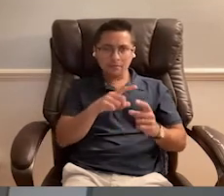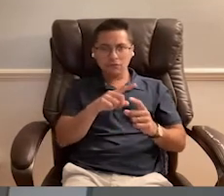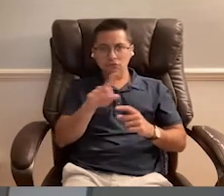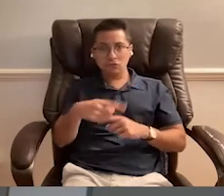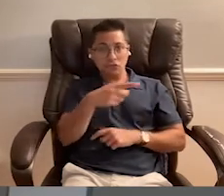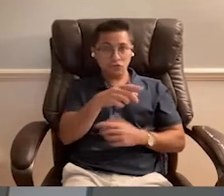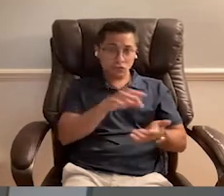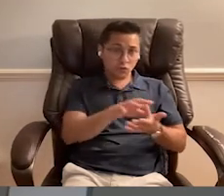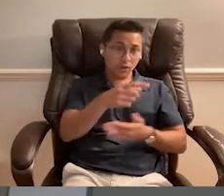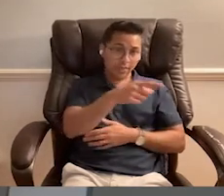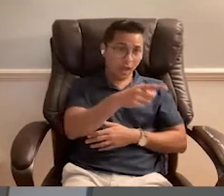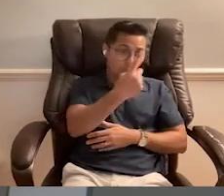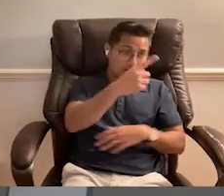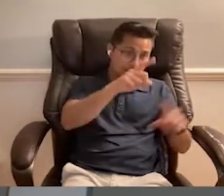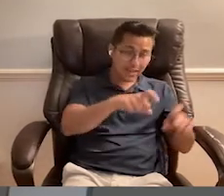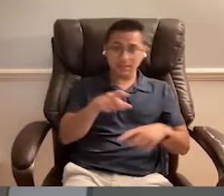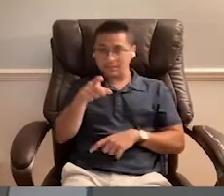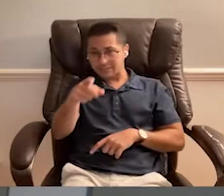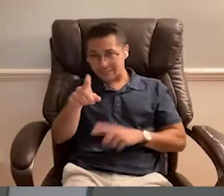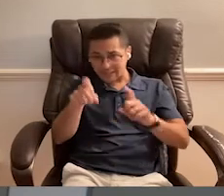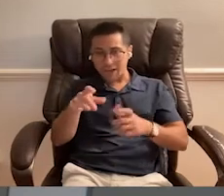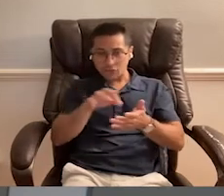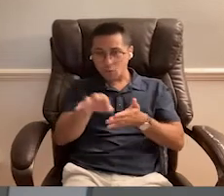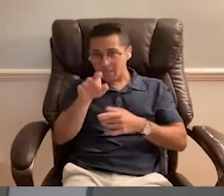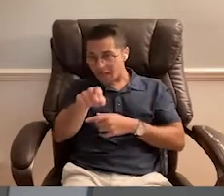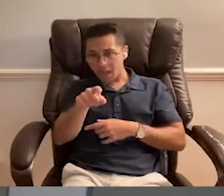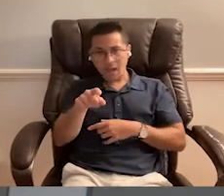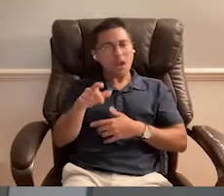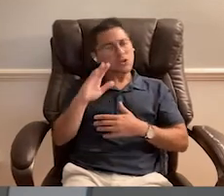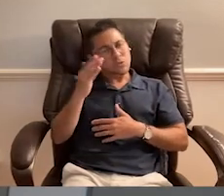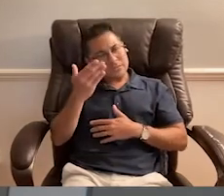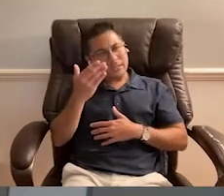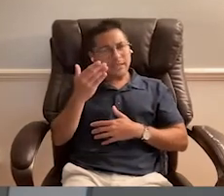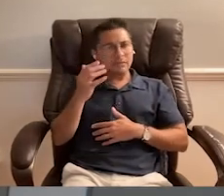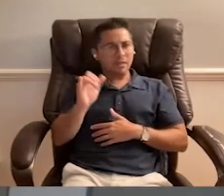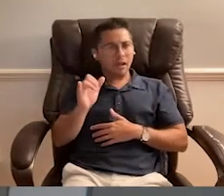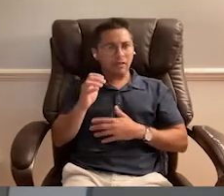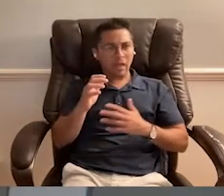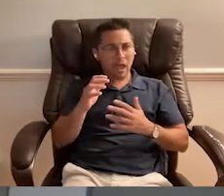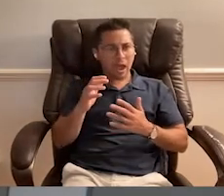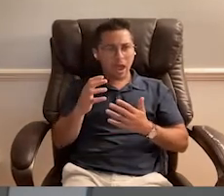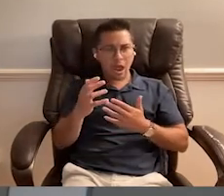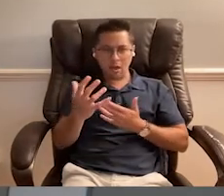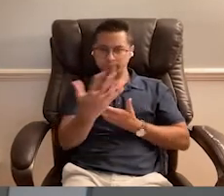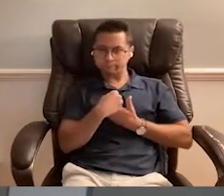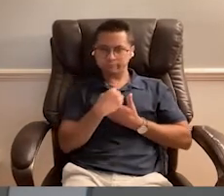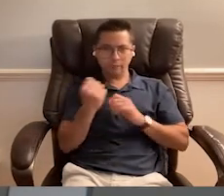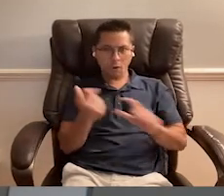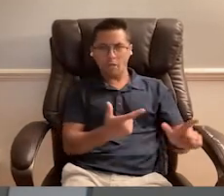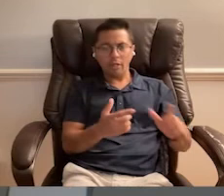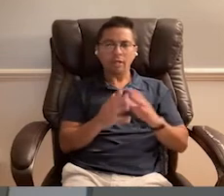you know, it's not specifically that, it was just, you know, she scored this on one test, she scored that on one test, and it seemed kind of like